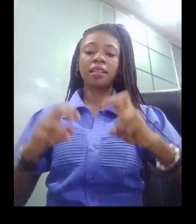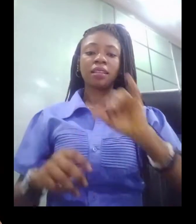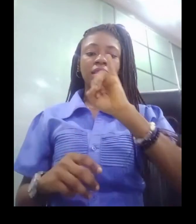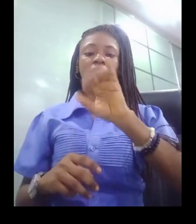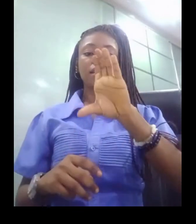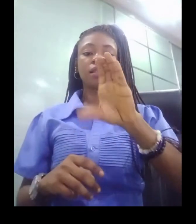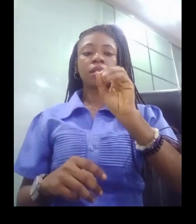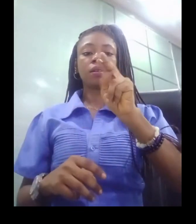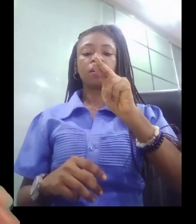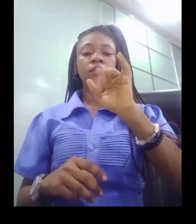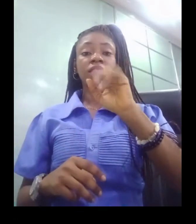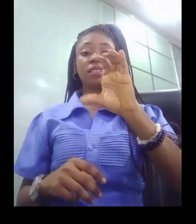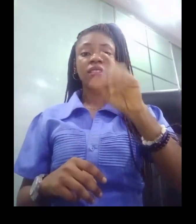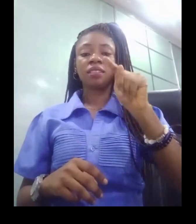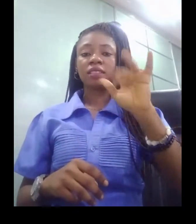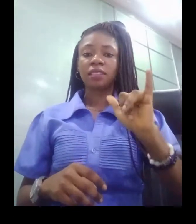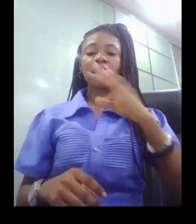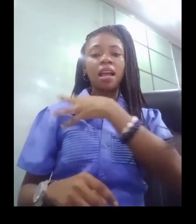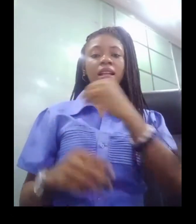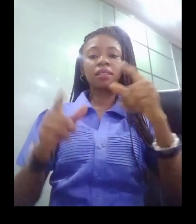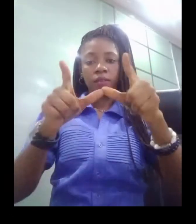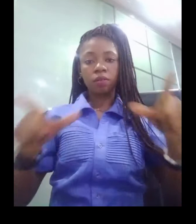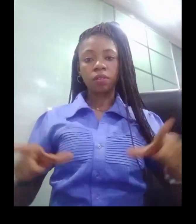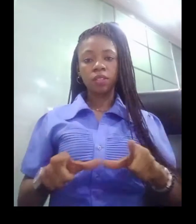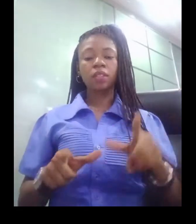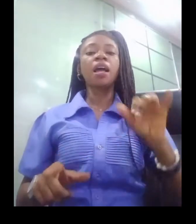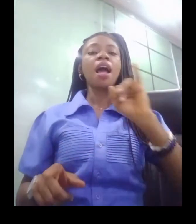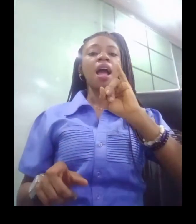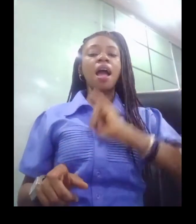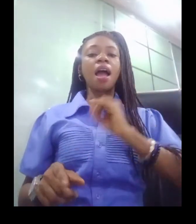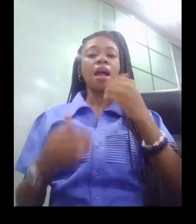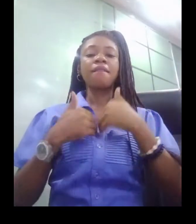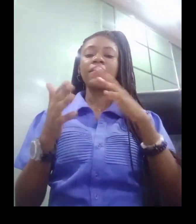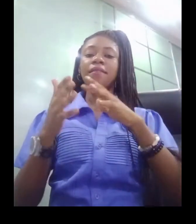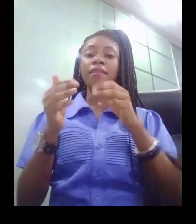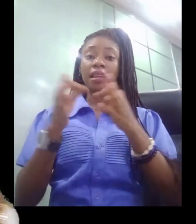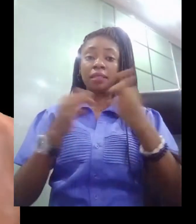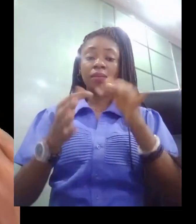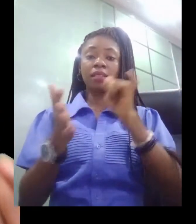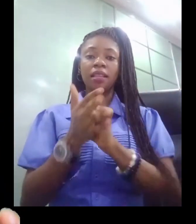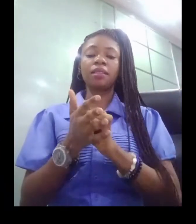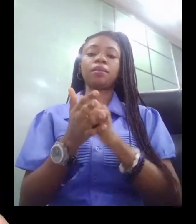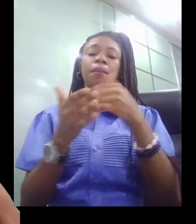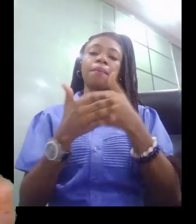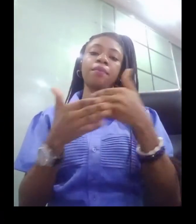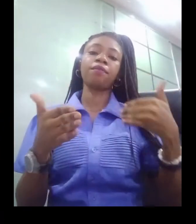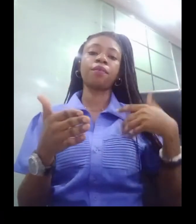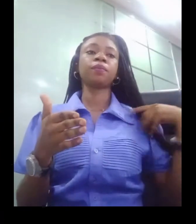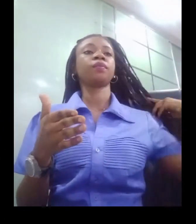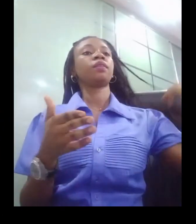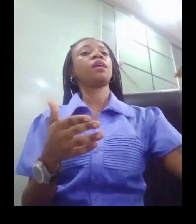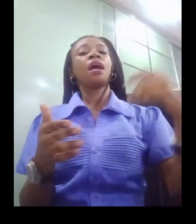have explained iconicity. I didn't bother to use my muscle and energy to explain